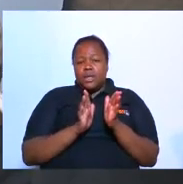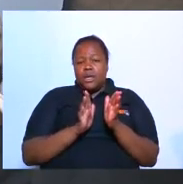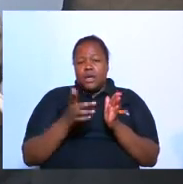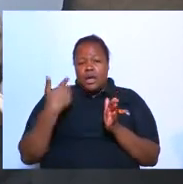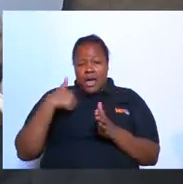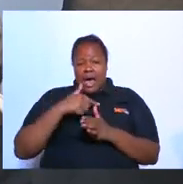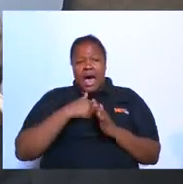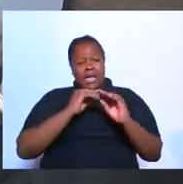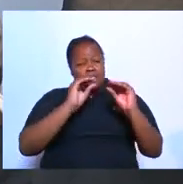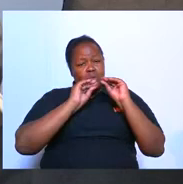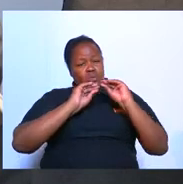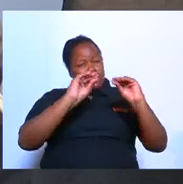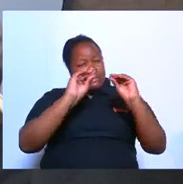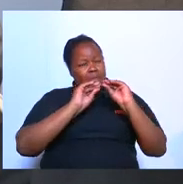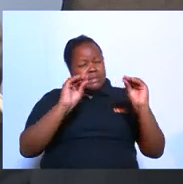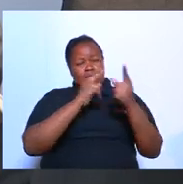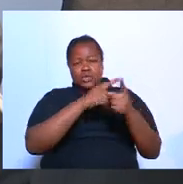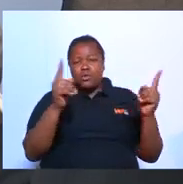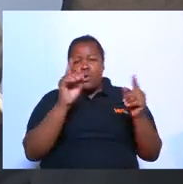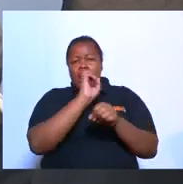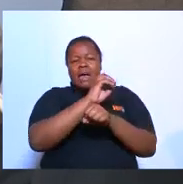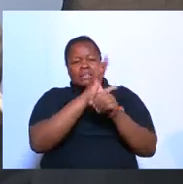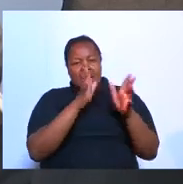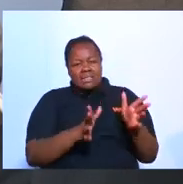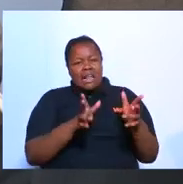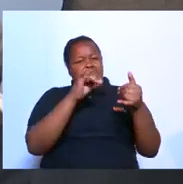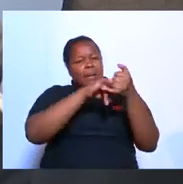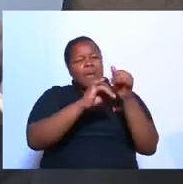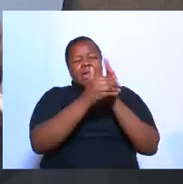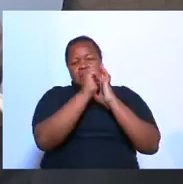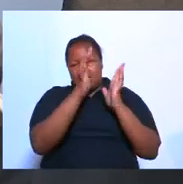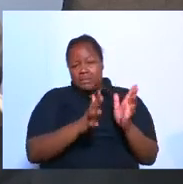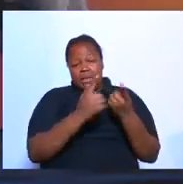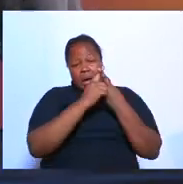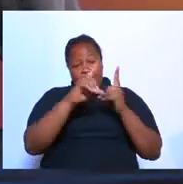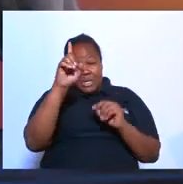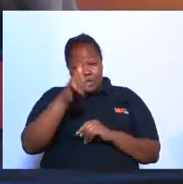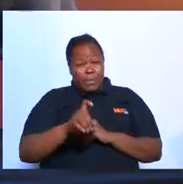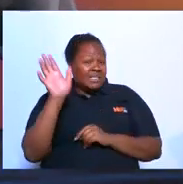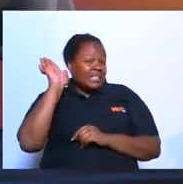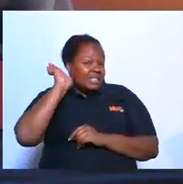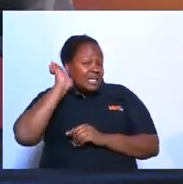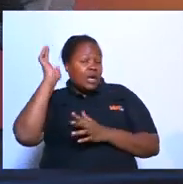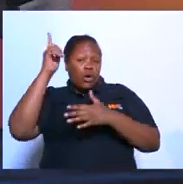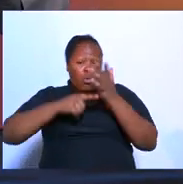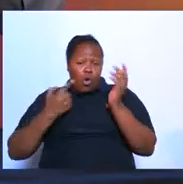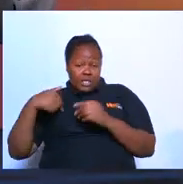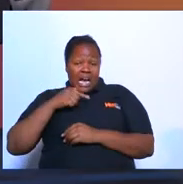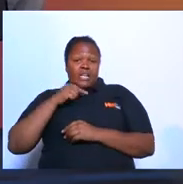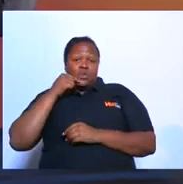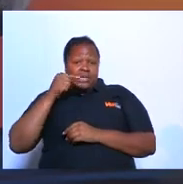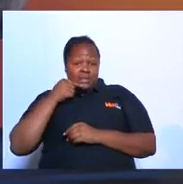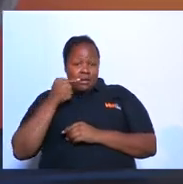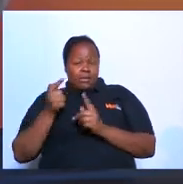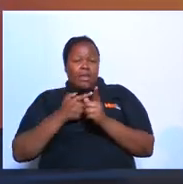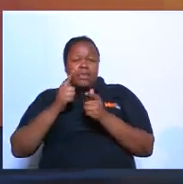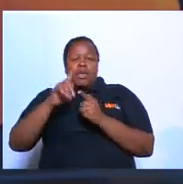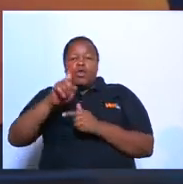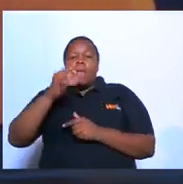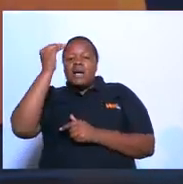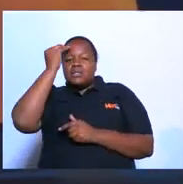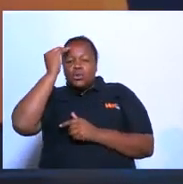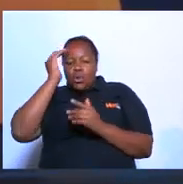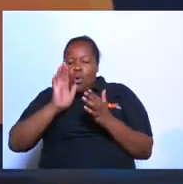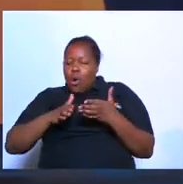we will teach you as counselors Melody experts but you have to listen what we are saying and you have to